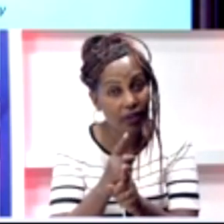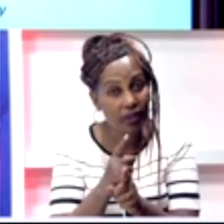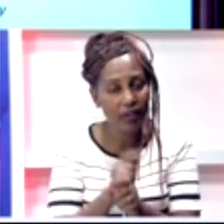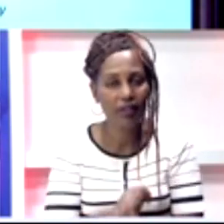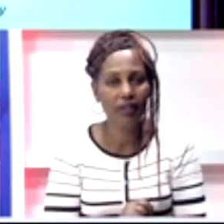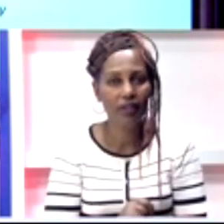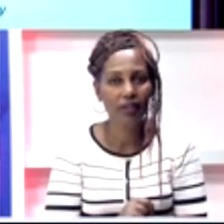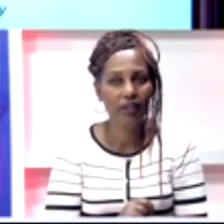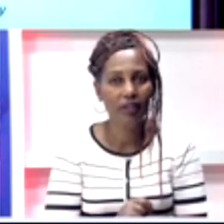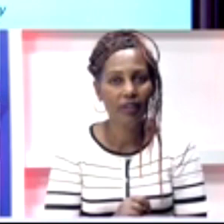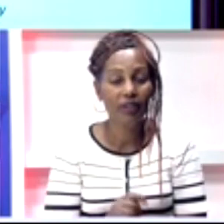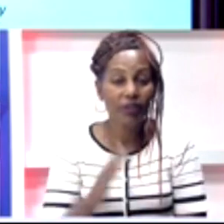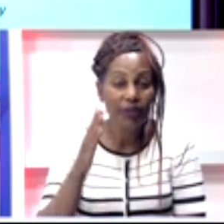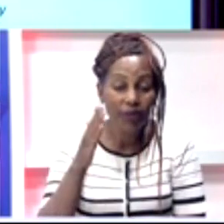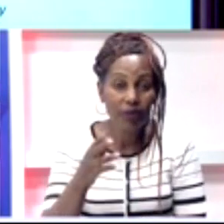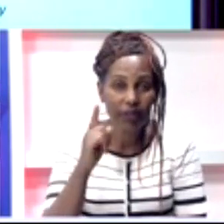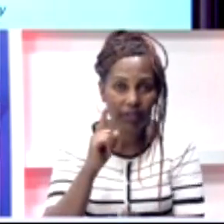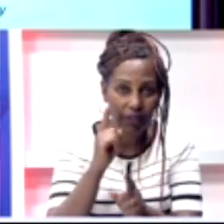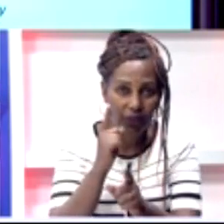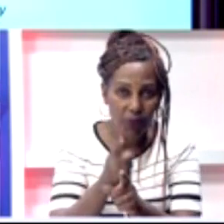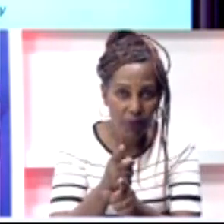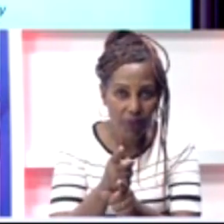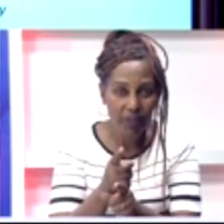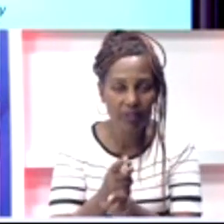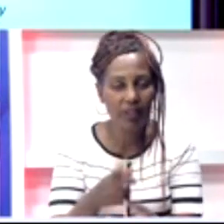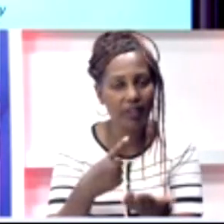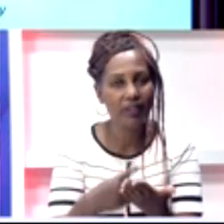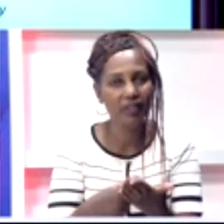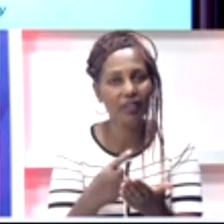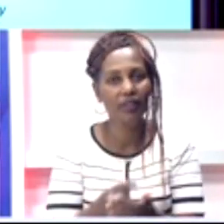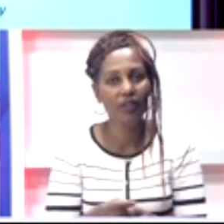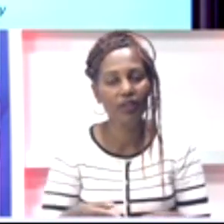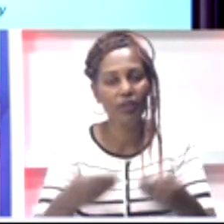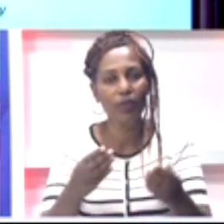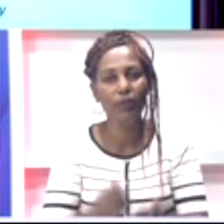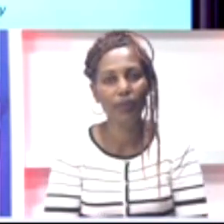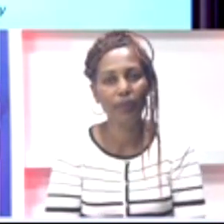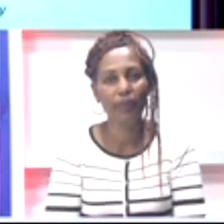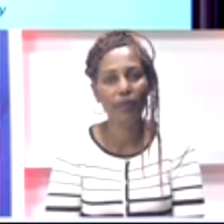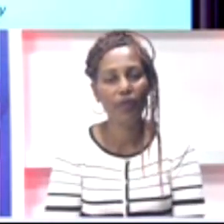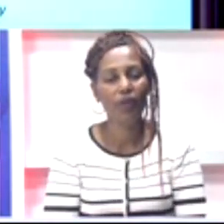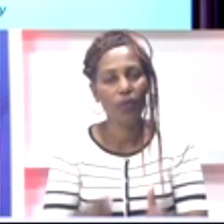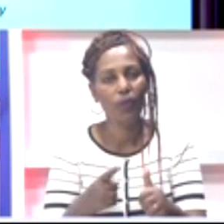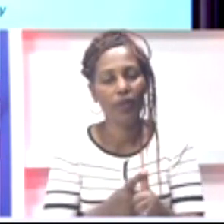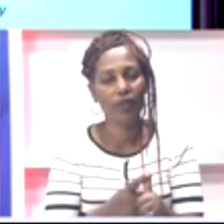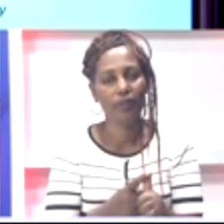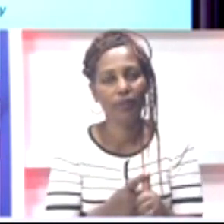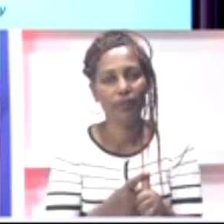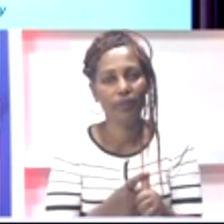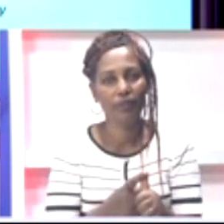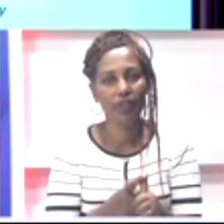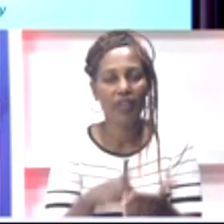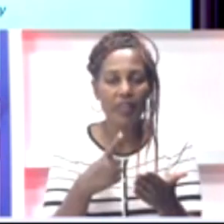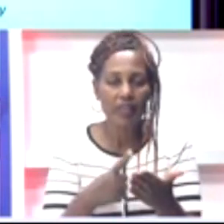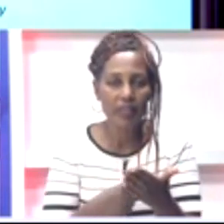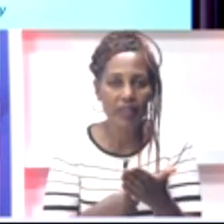Soon we will see the correct answers. Here we go. One, these